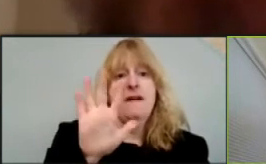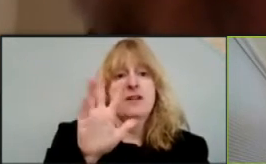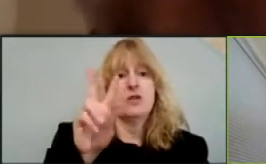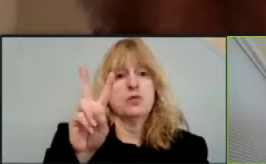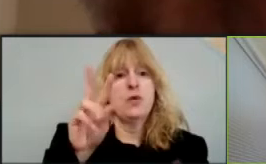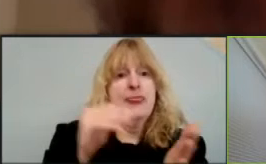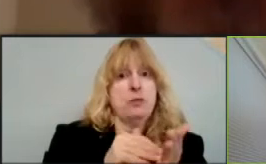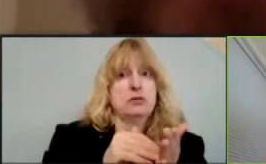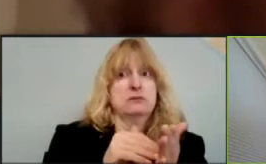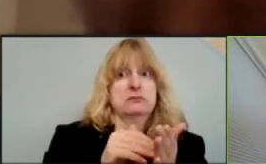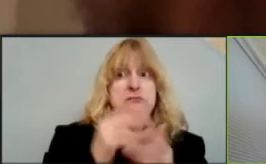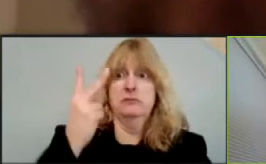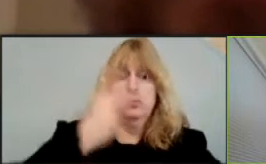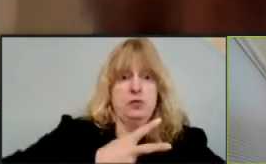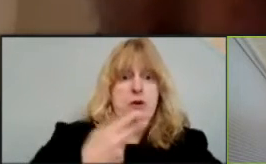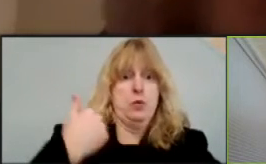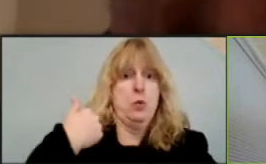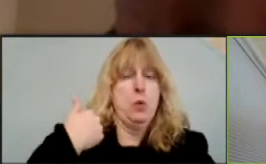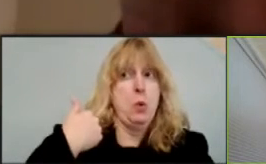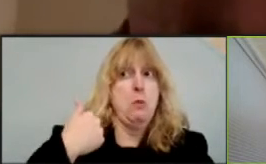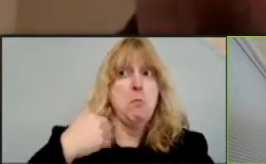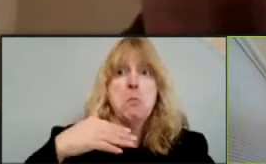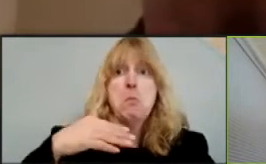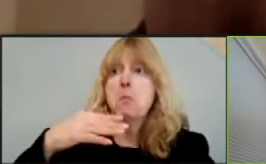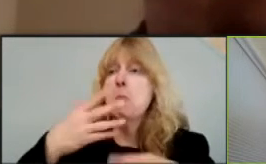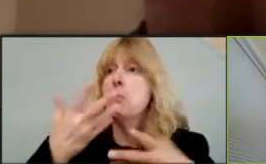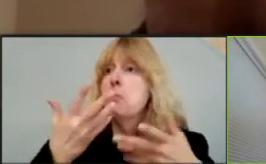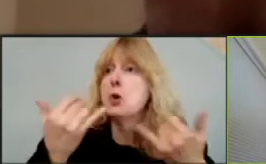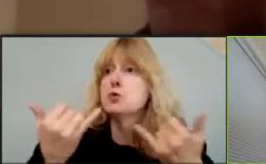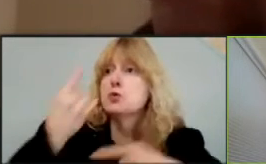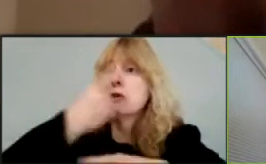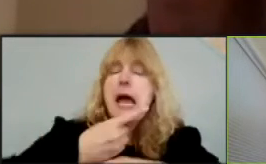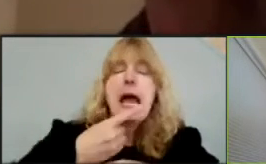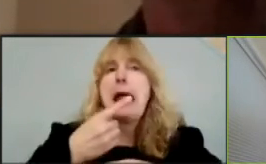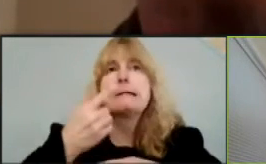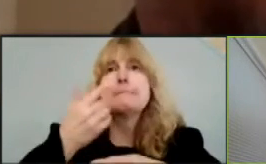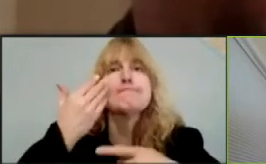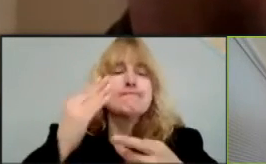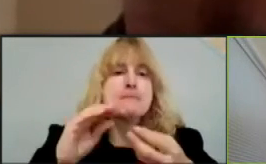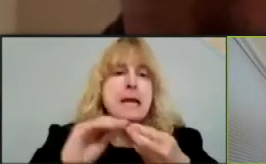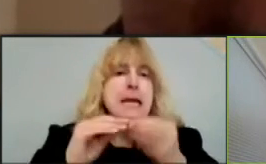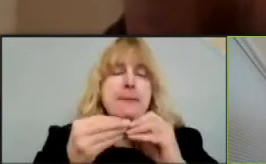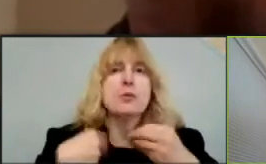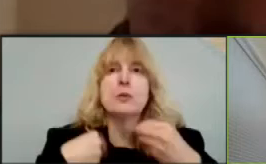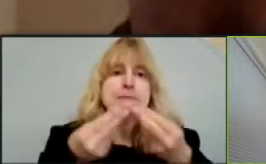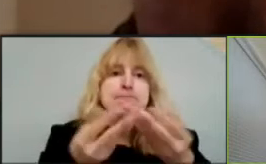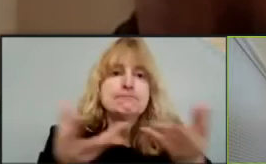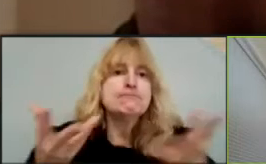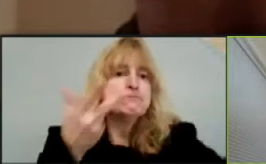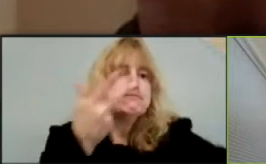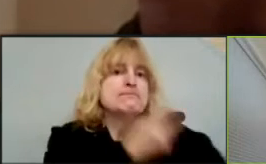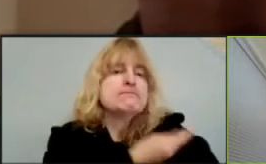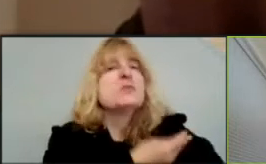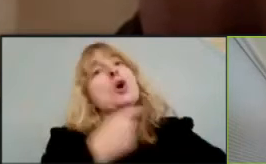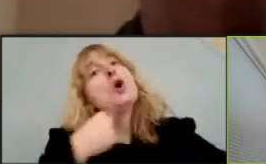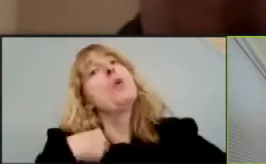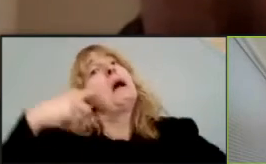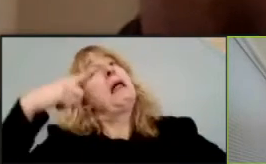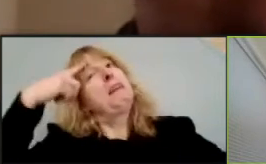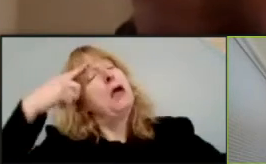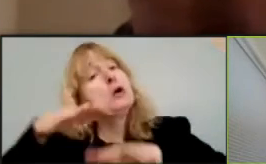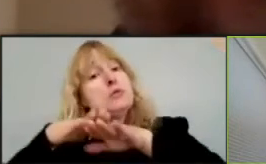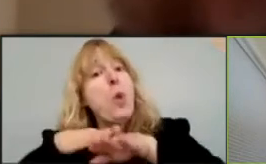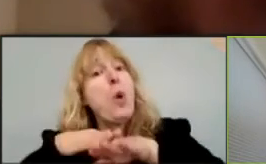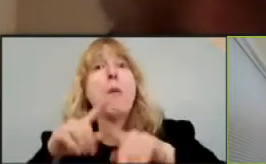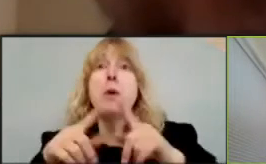2 days ago. We haven't gotten a report yet for today. So even though we think that it's going out slow, within about 3